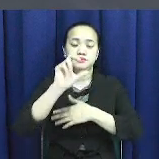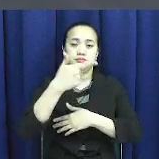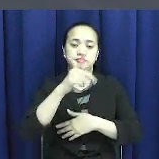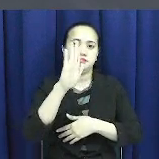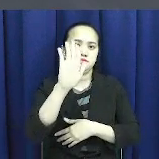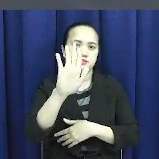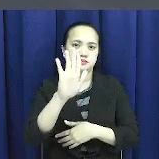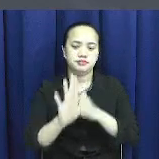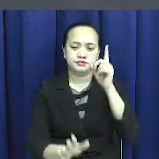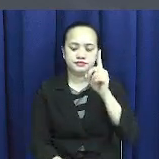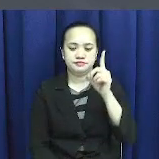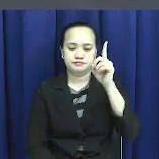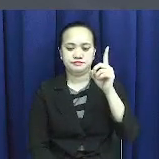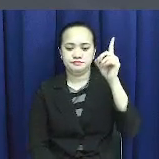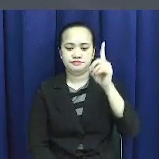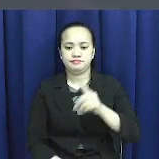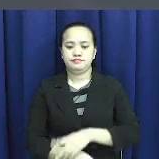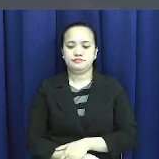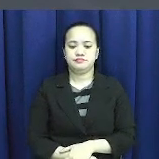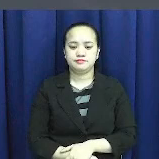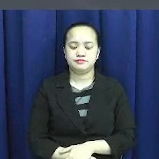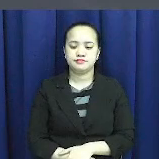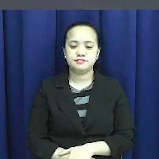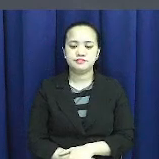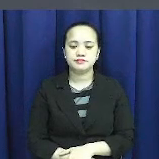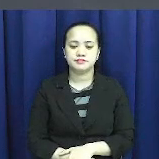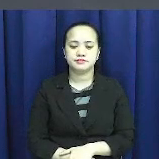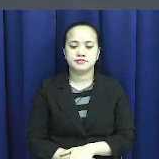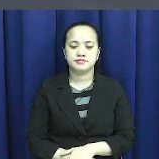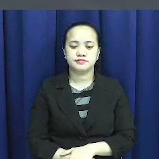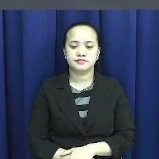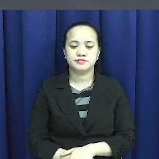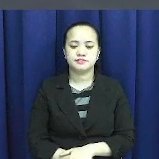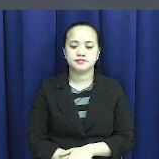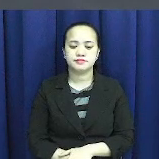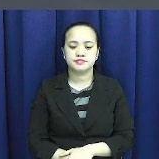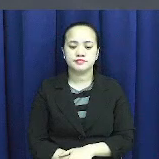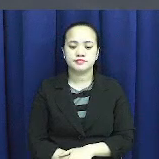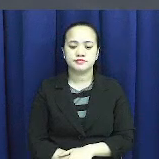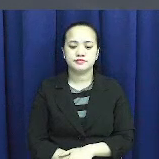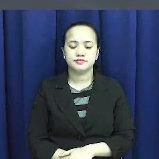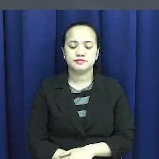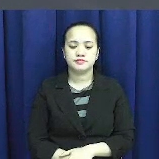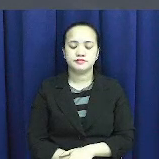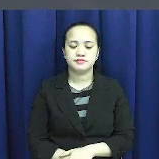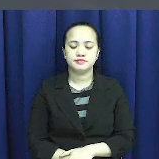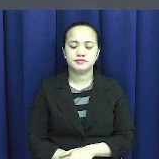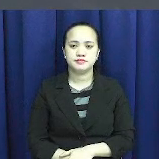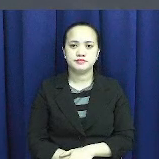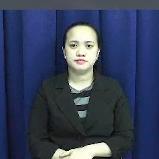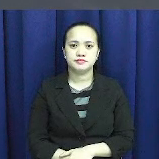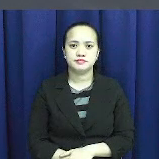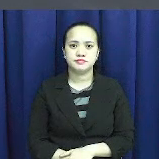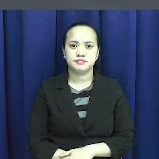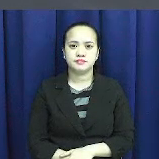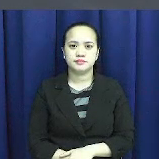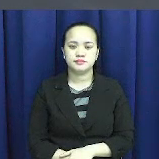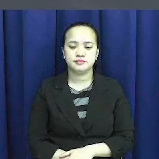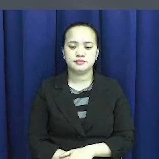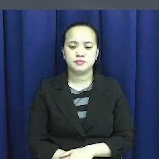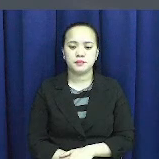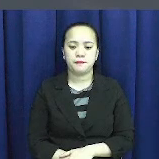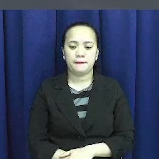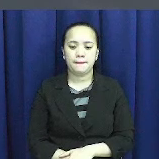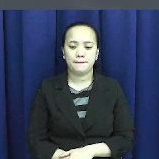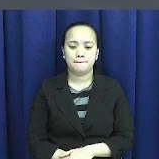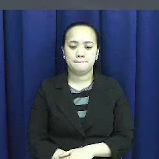25. And the priests shall make an atonement for all the congregation of the children of Israel,